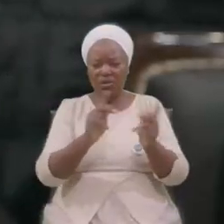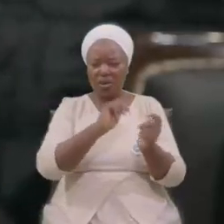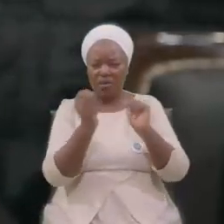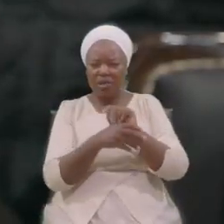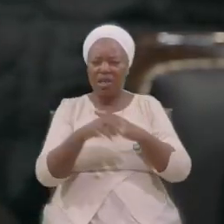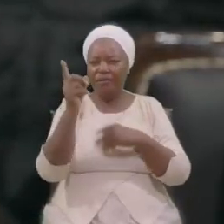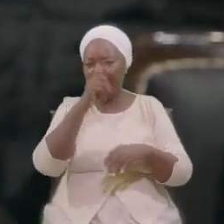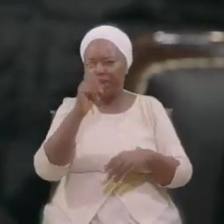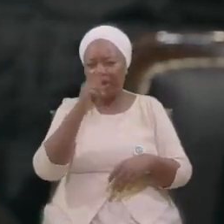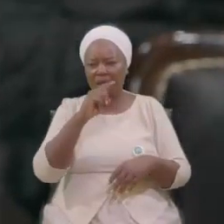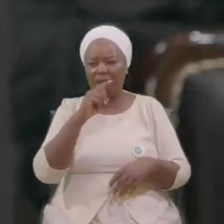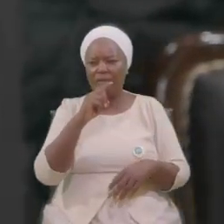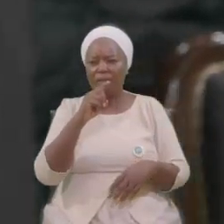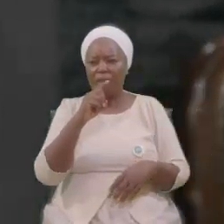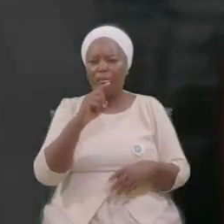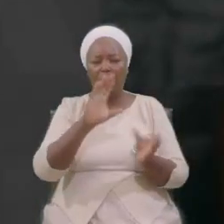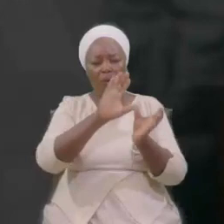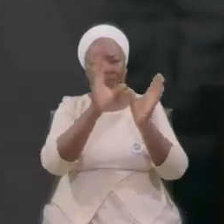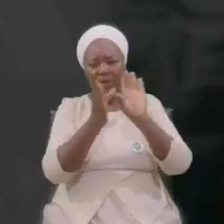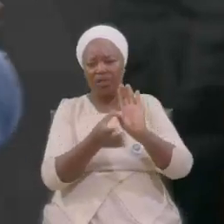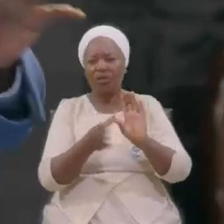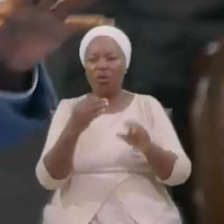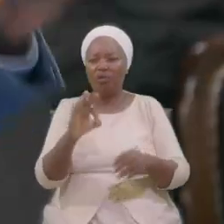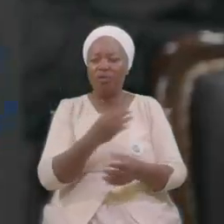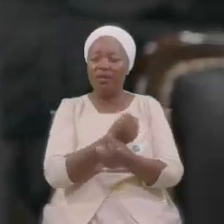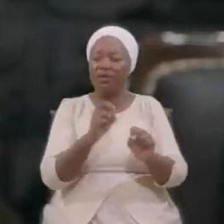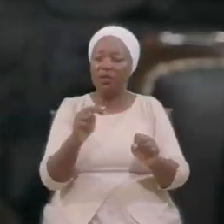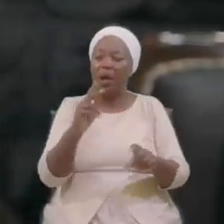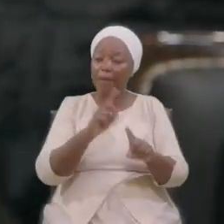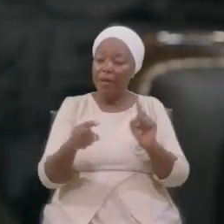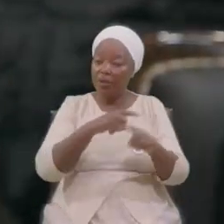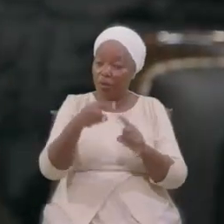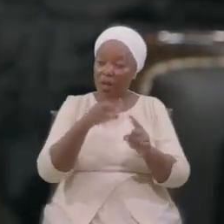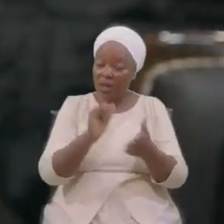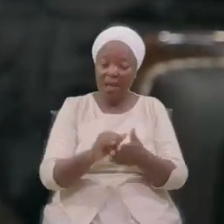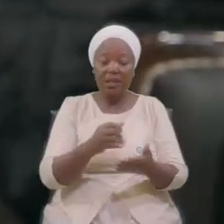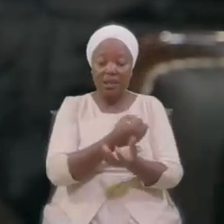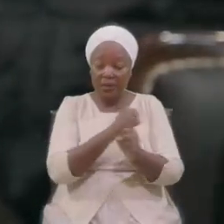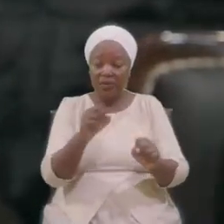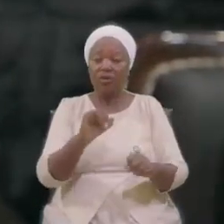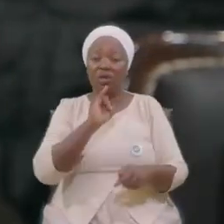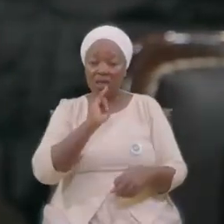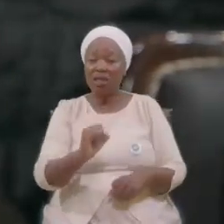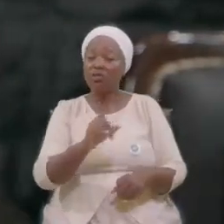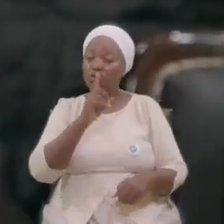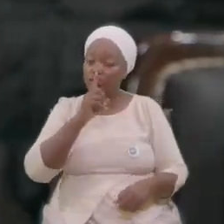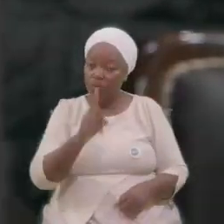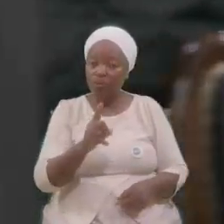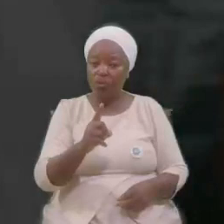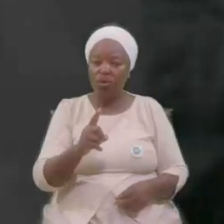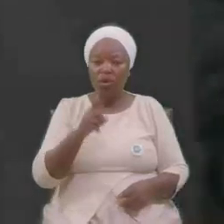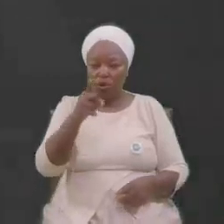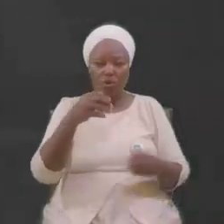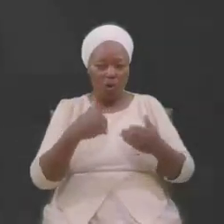fake conversion or salvation. But when the salvation is genuine, you